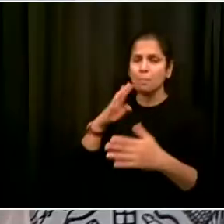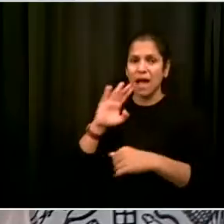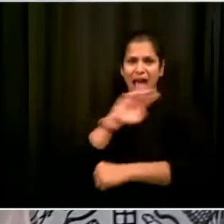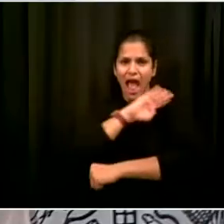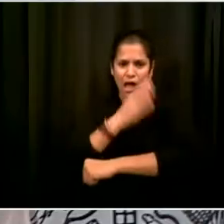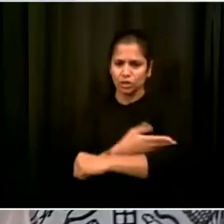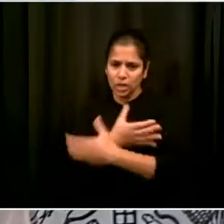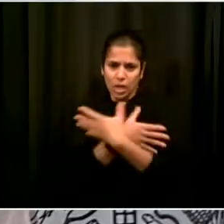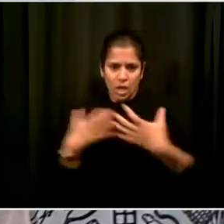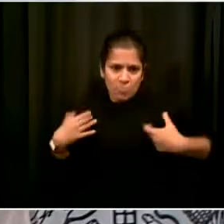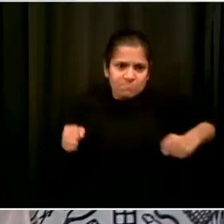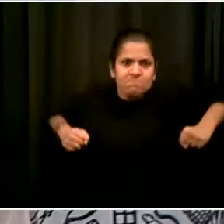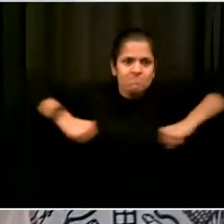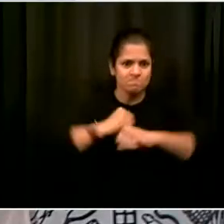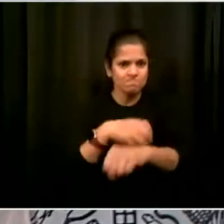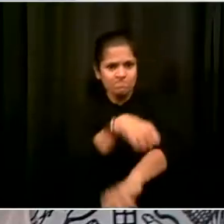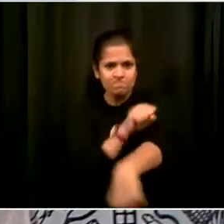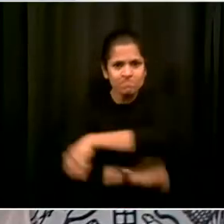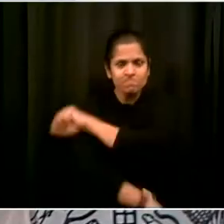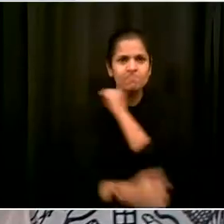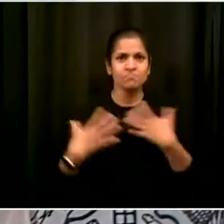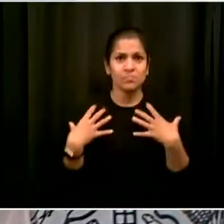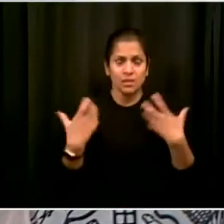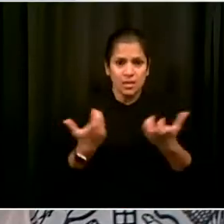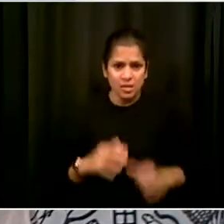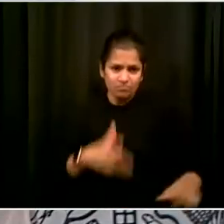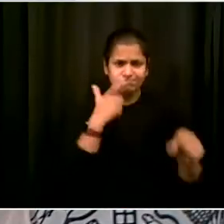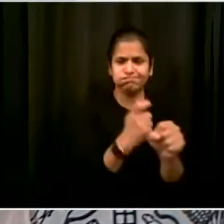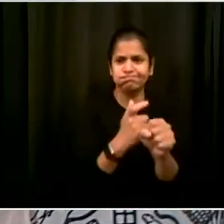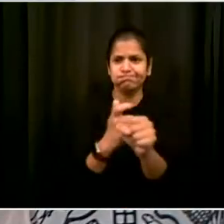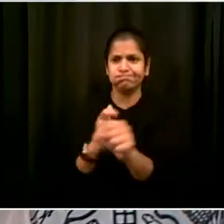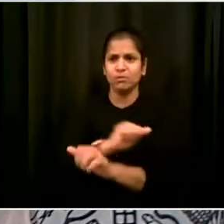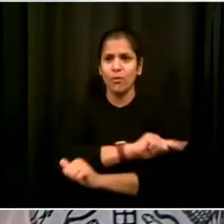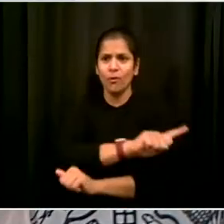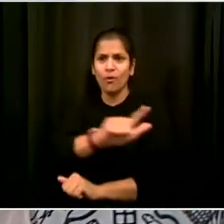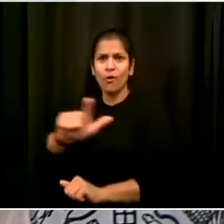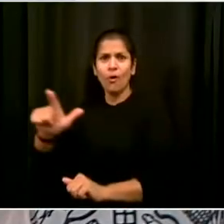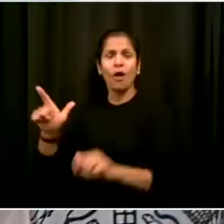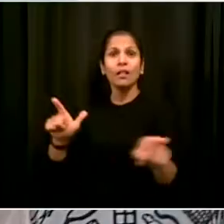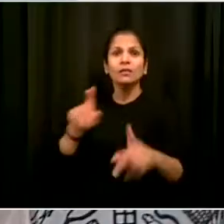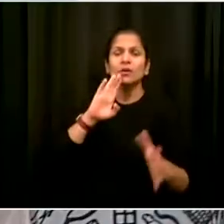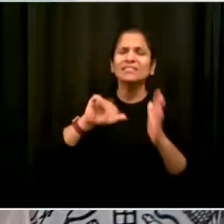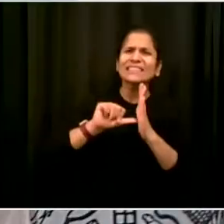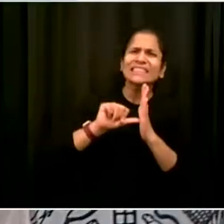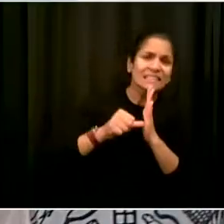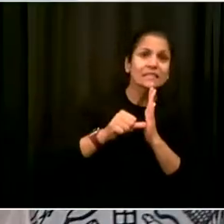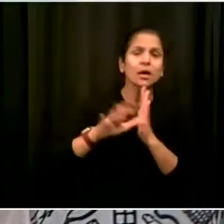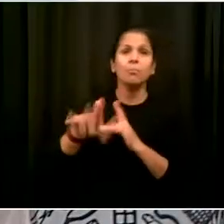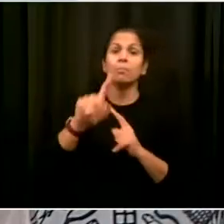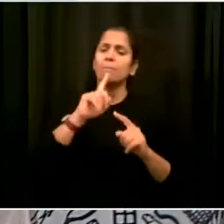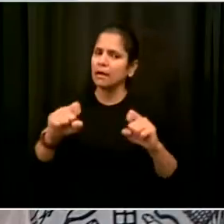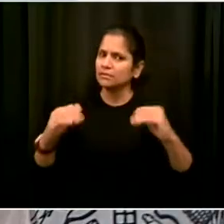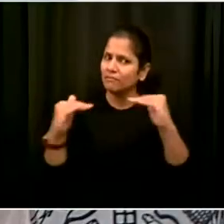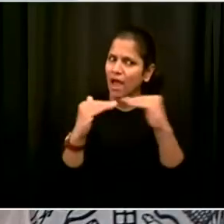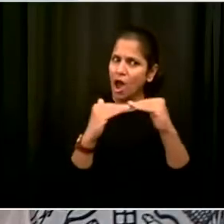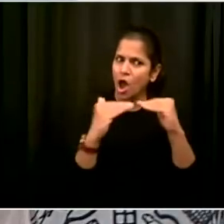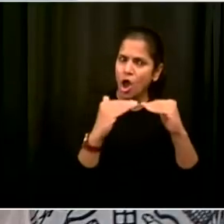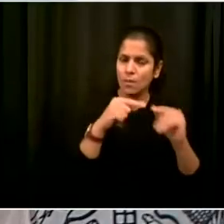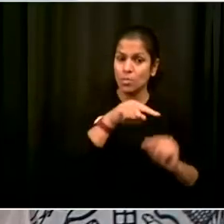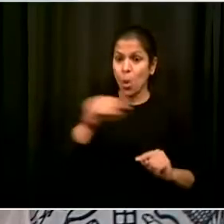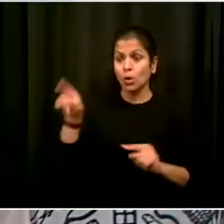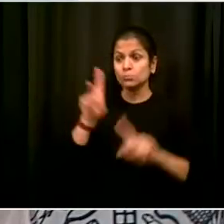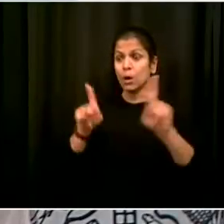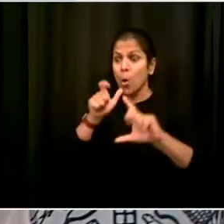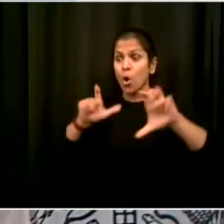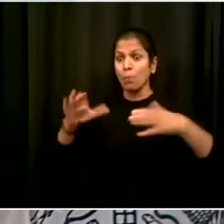quickly, but that it happens equitably, it happens fairly, it happens according to the priorities that have been set for who needs this